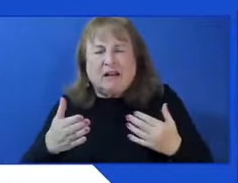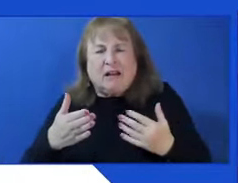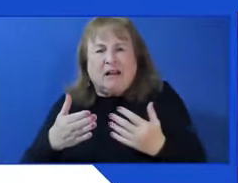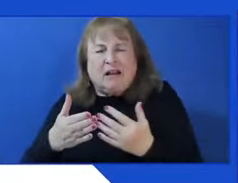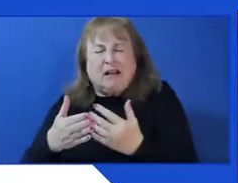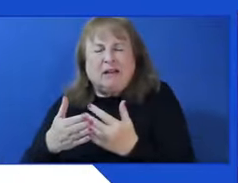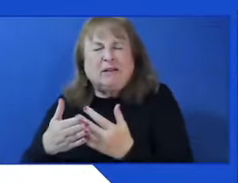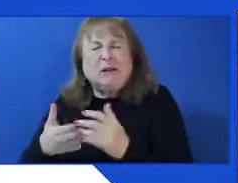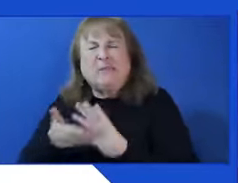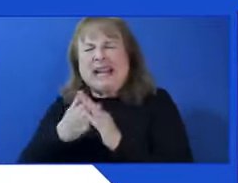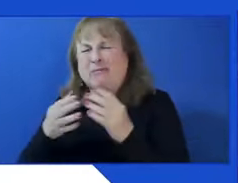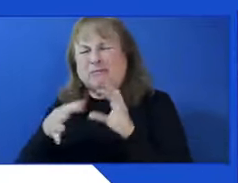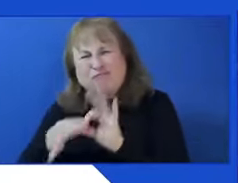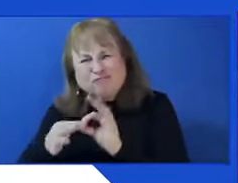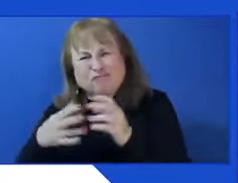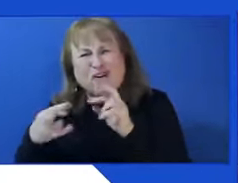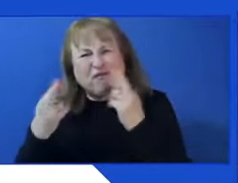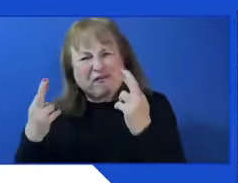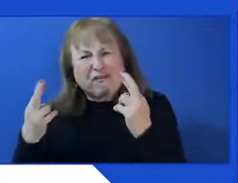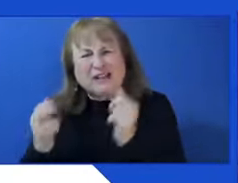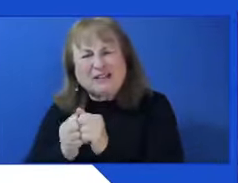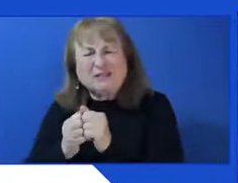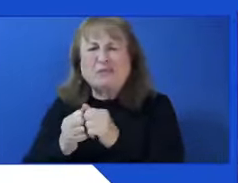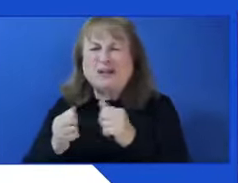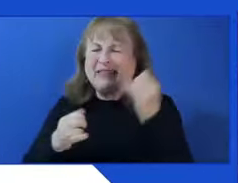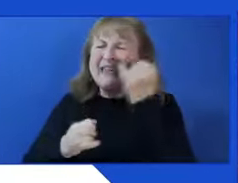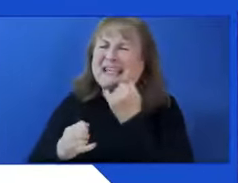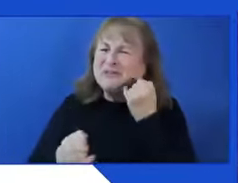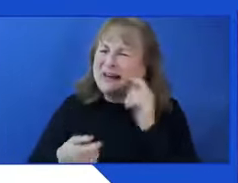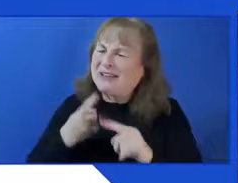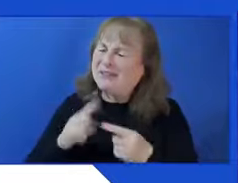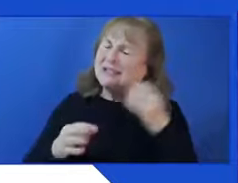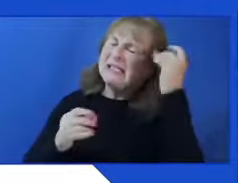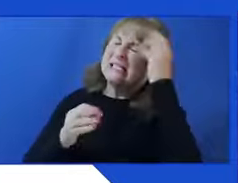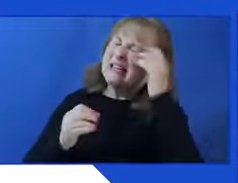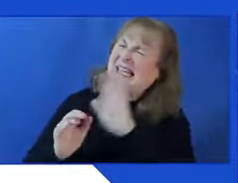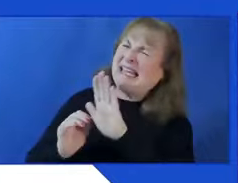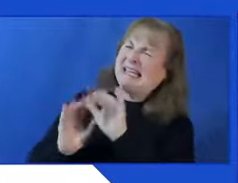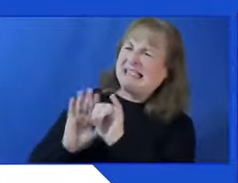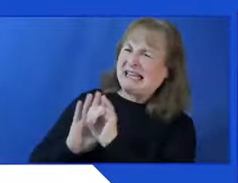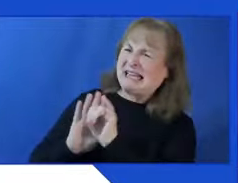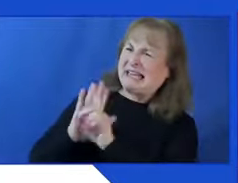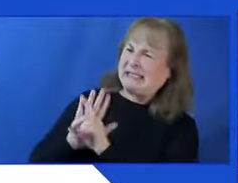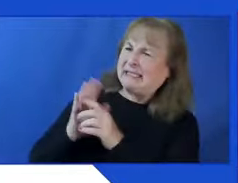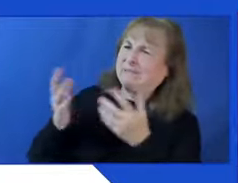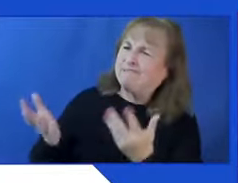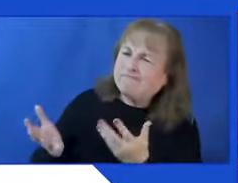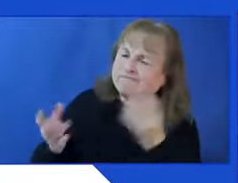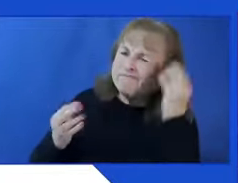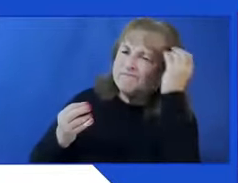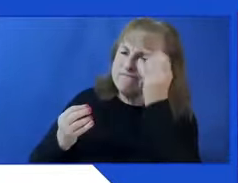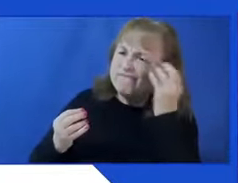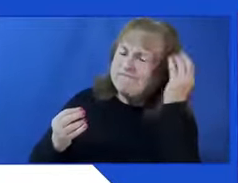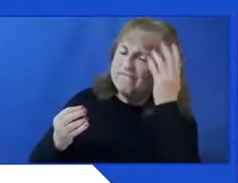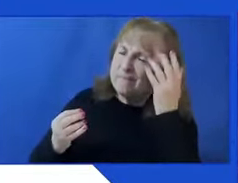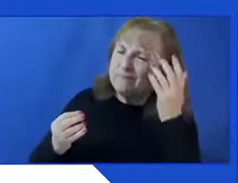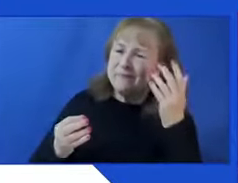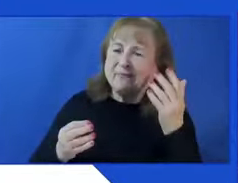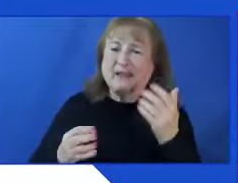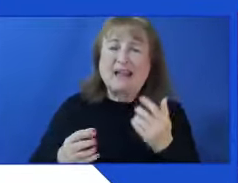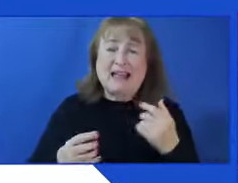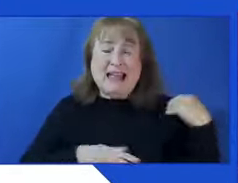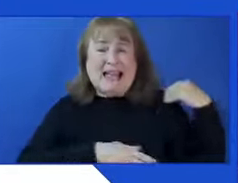Israeli friends, the more he reflected on his own identity. As a descendant of